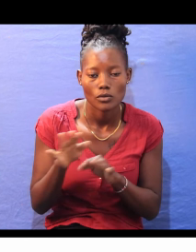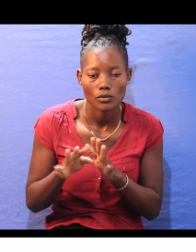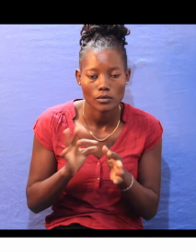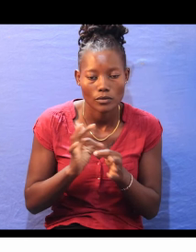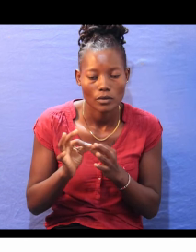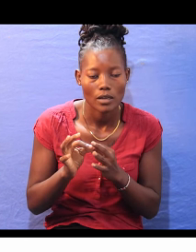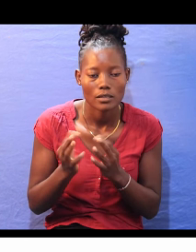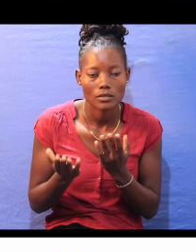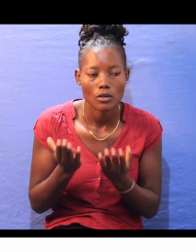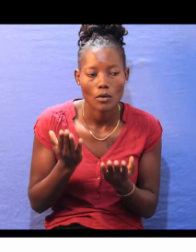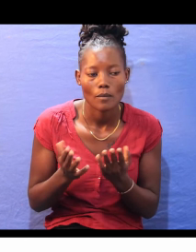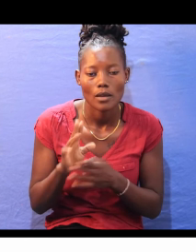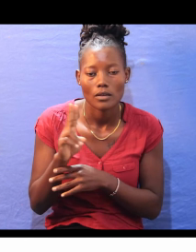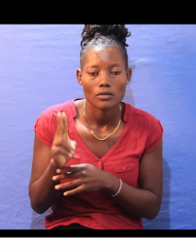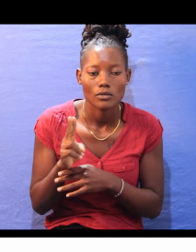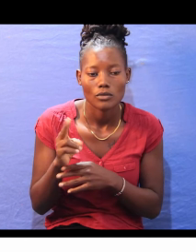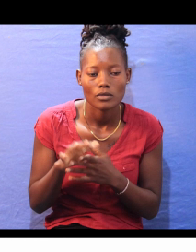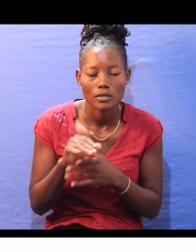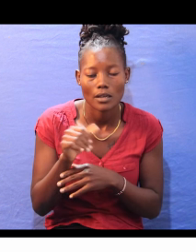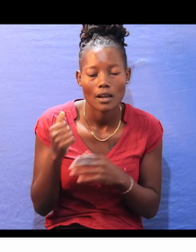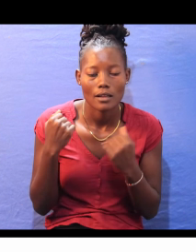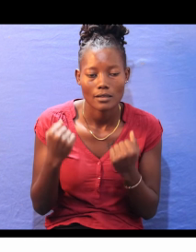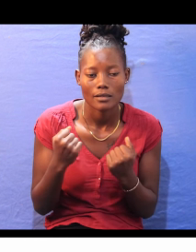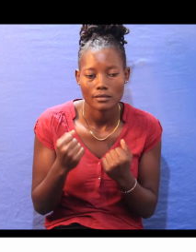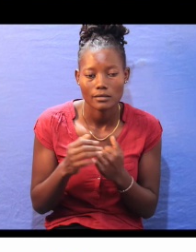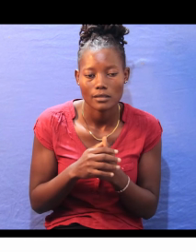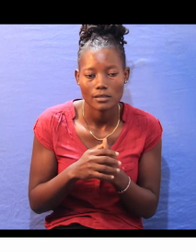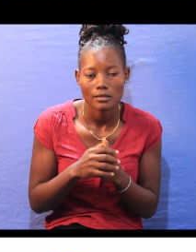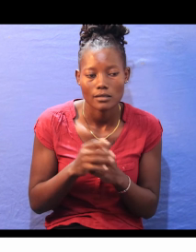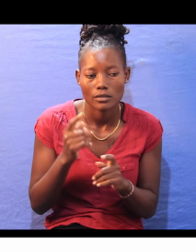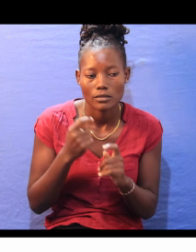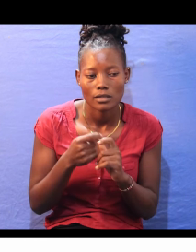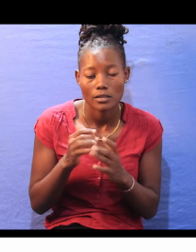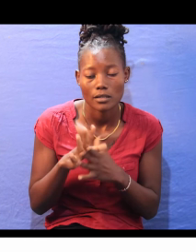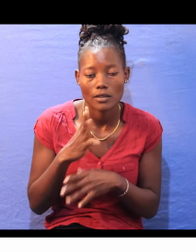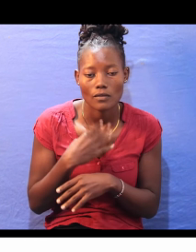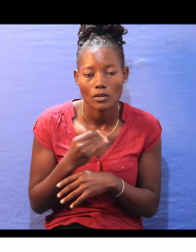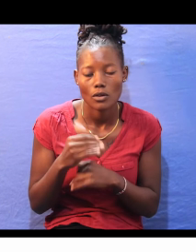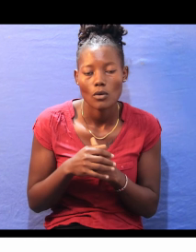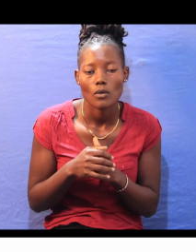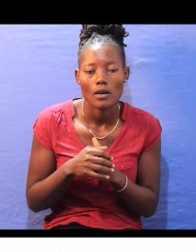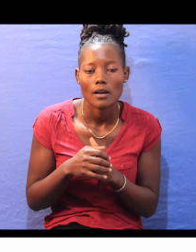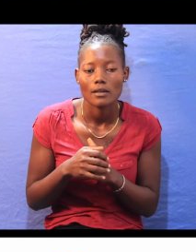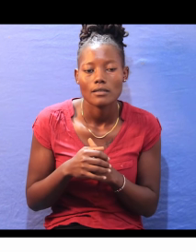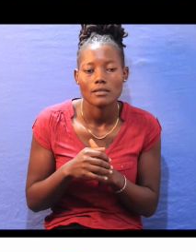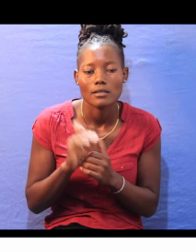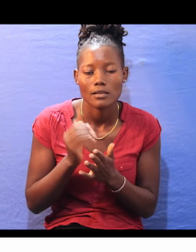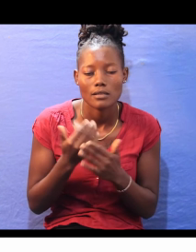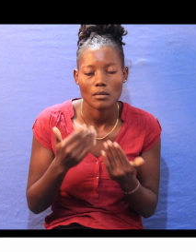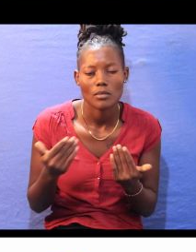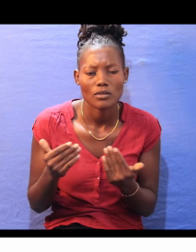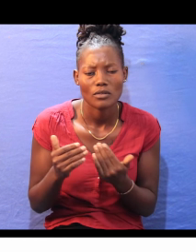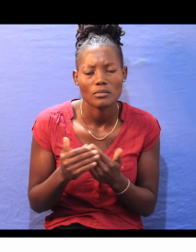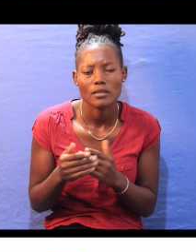like using the reactive strength index, but to test it requires some equipment and